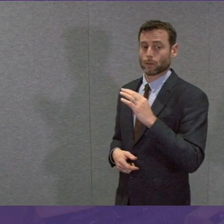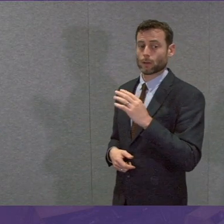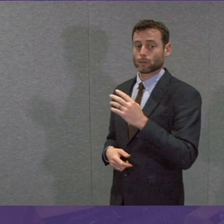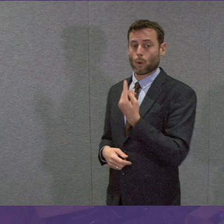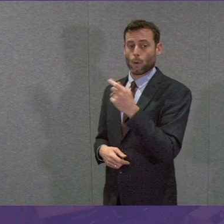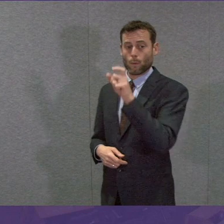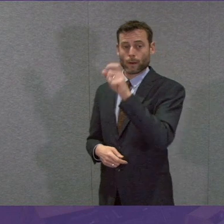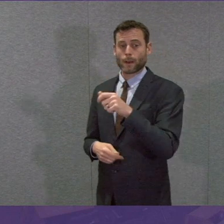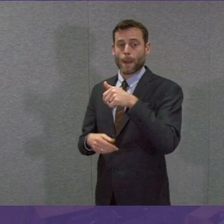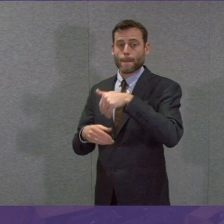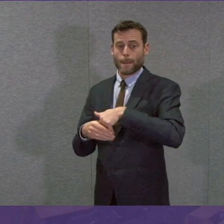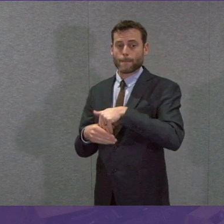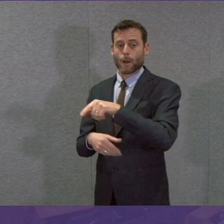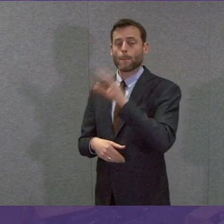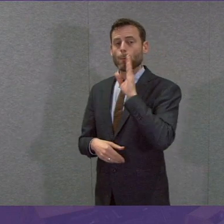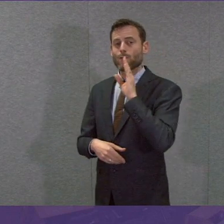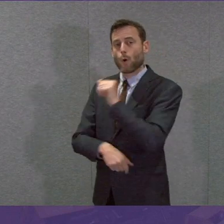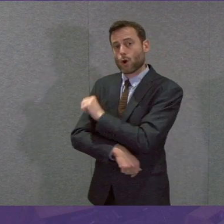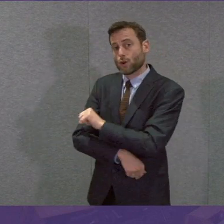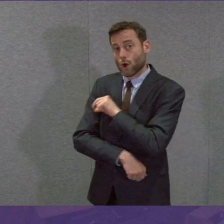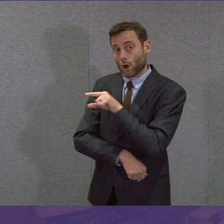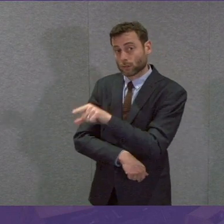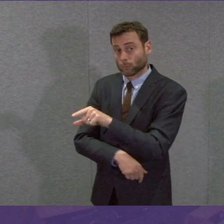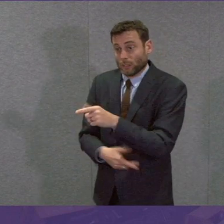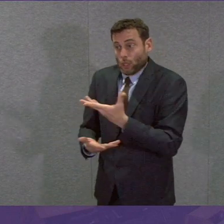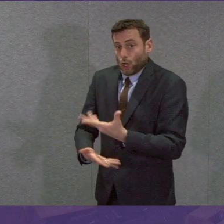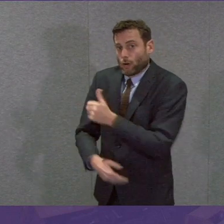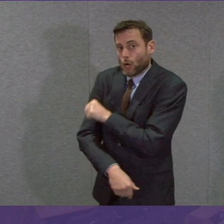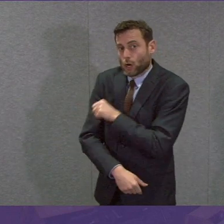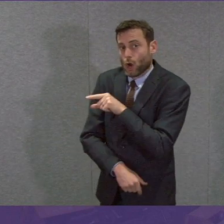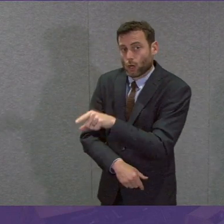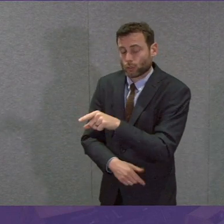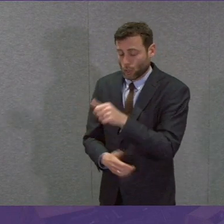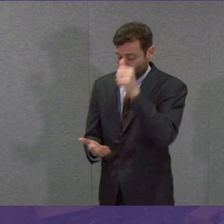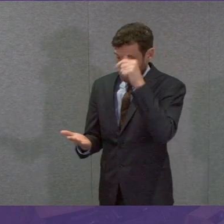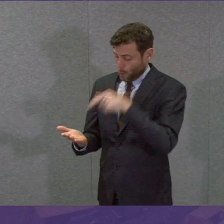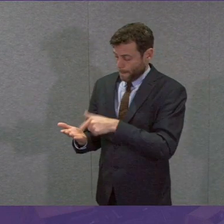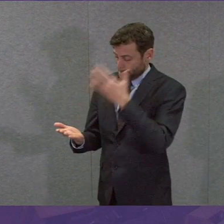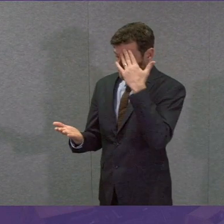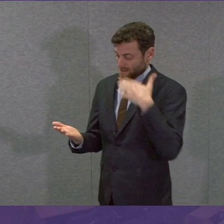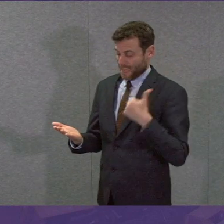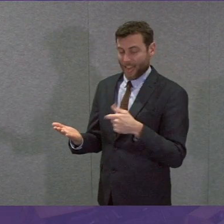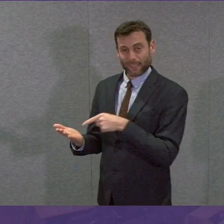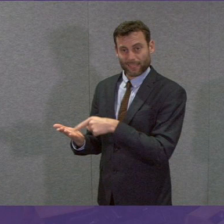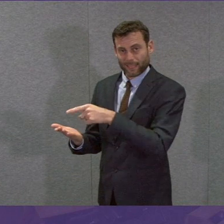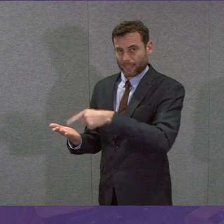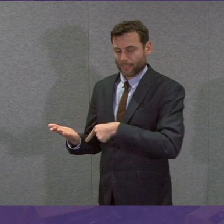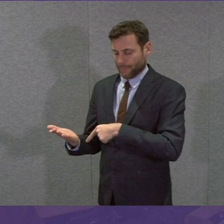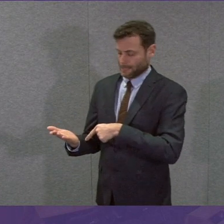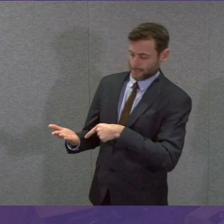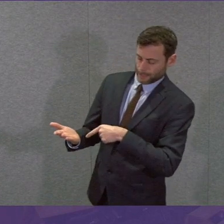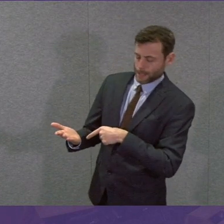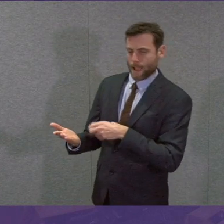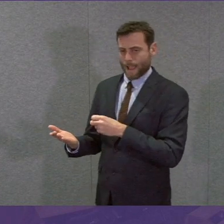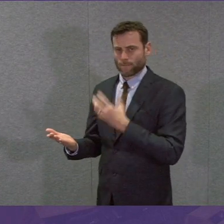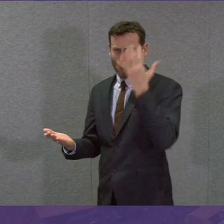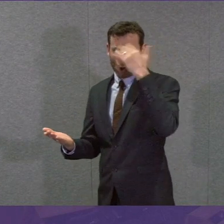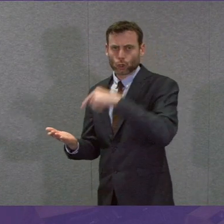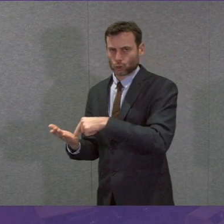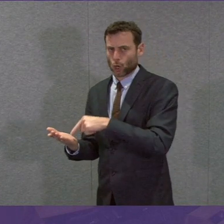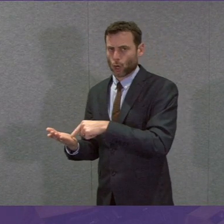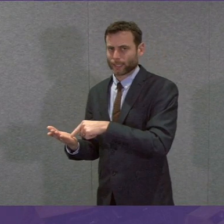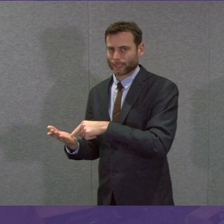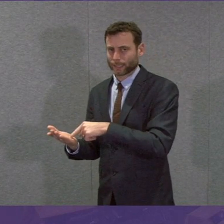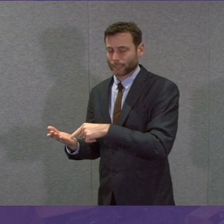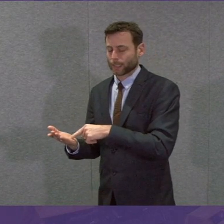know, will know that some of the mental health provisions in this bill are very concerning, and I think we need to be very alert to the issues